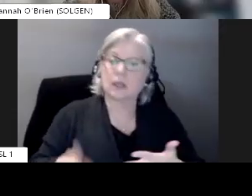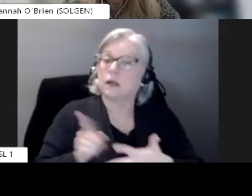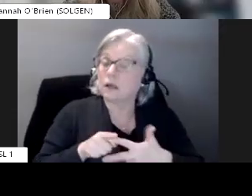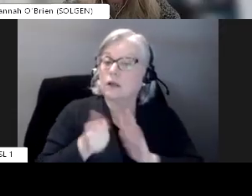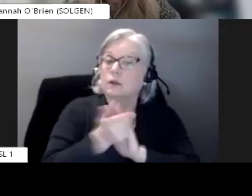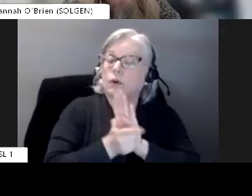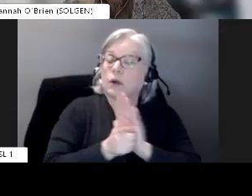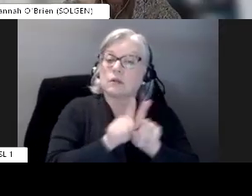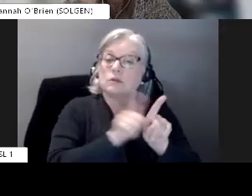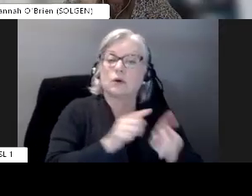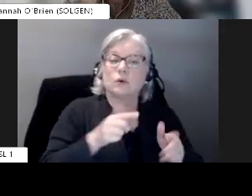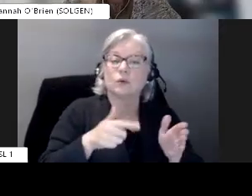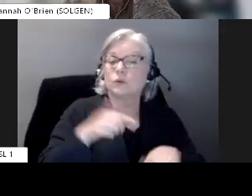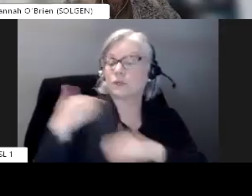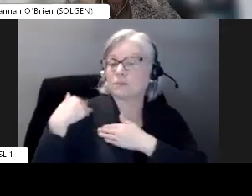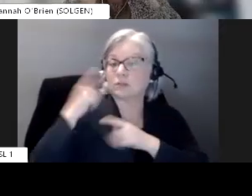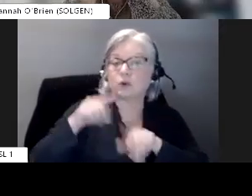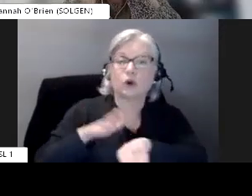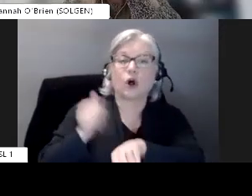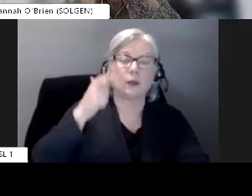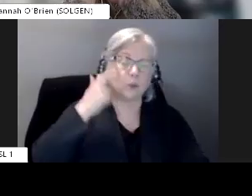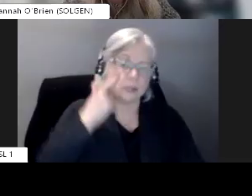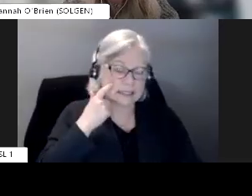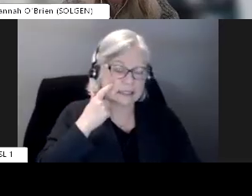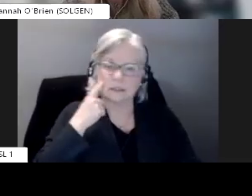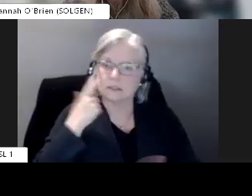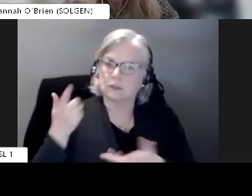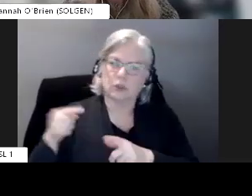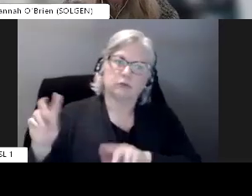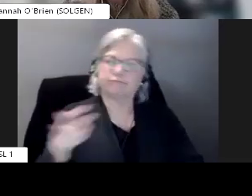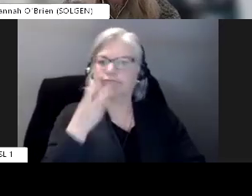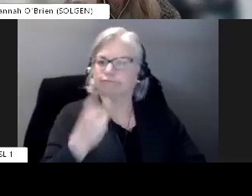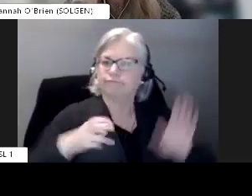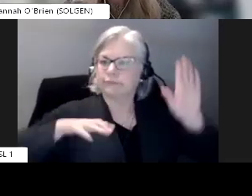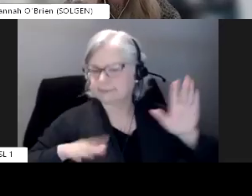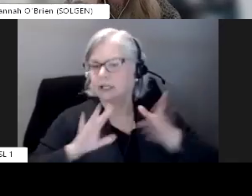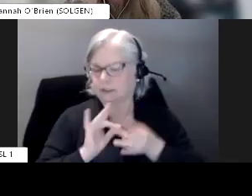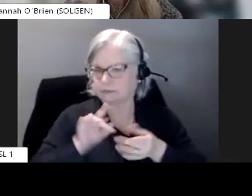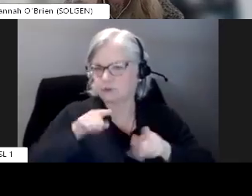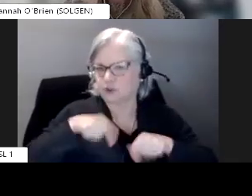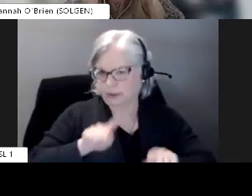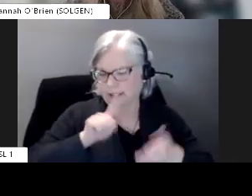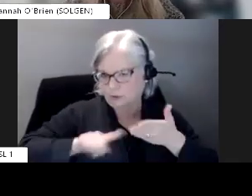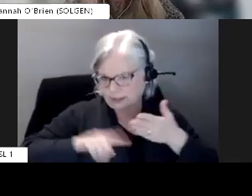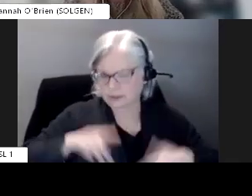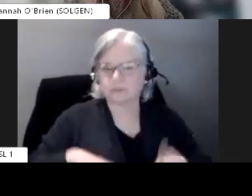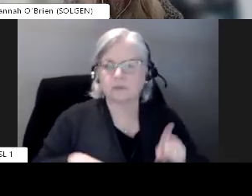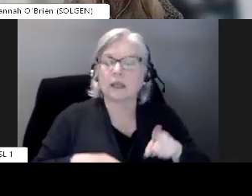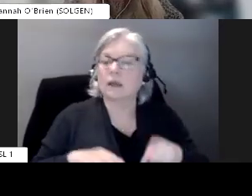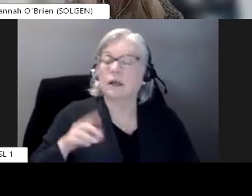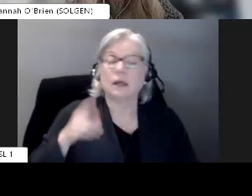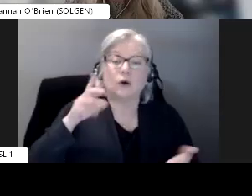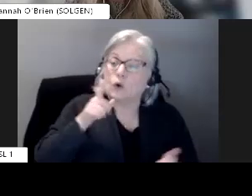responsible for calling witnesses to testify at the inquest. And witnesses may include civilians, maybe